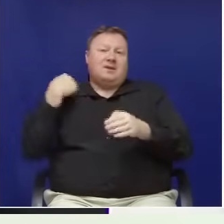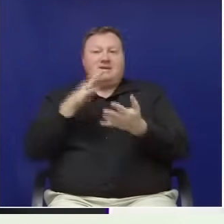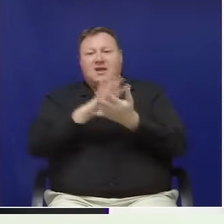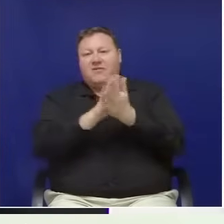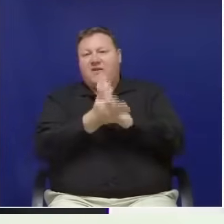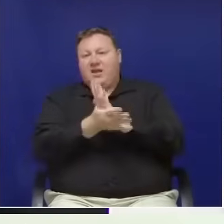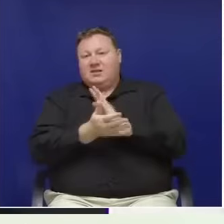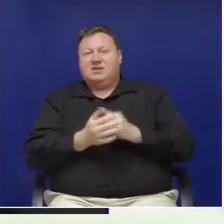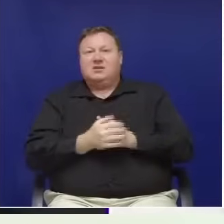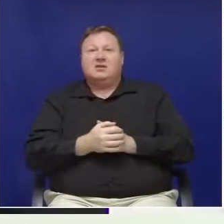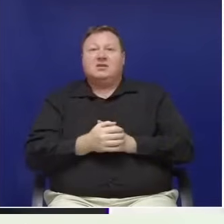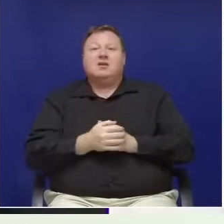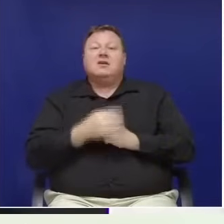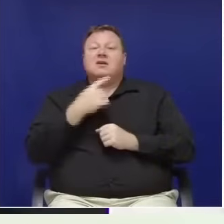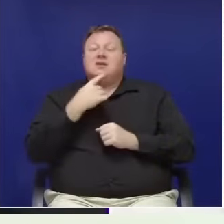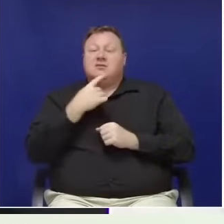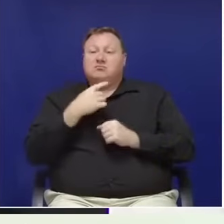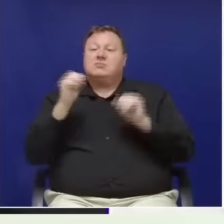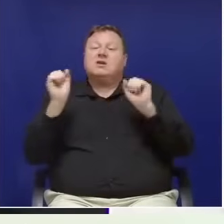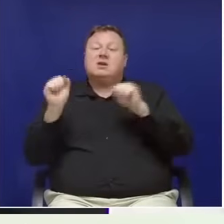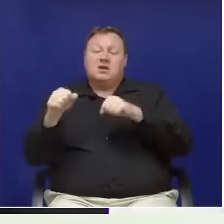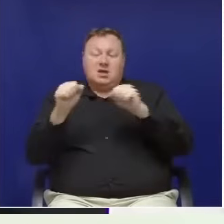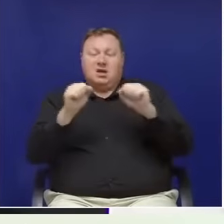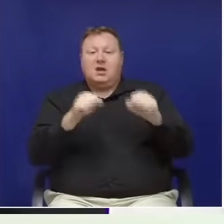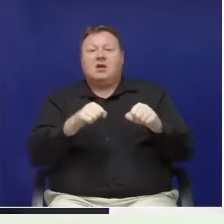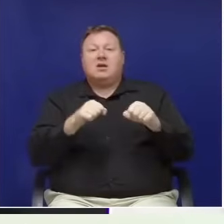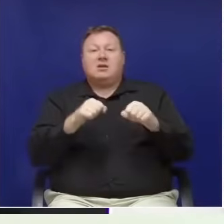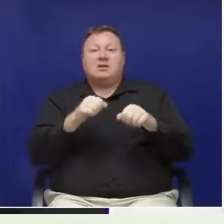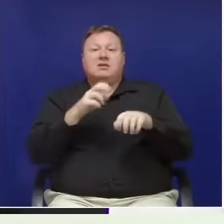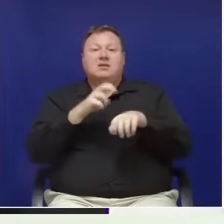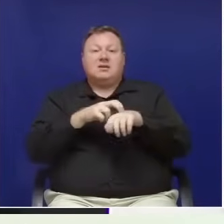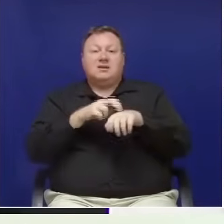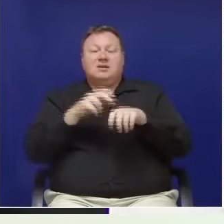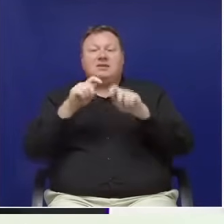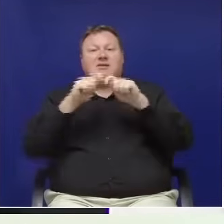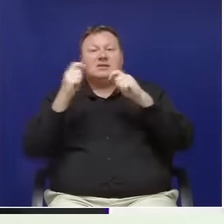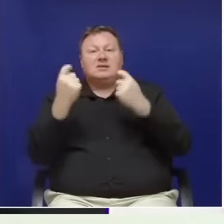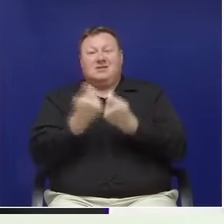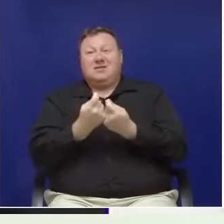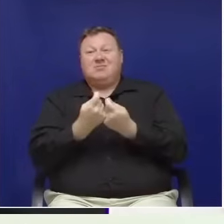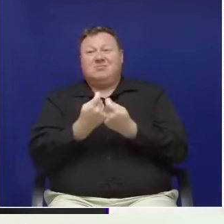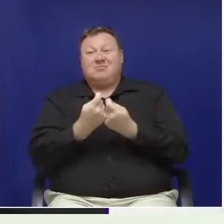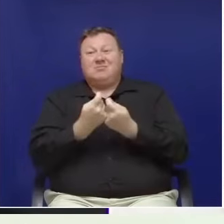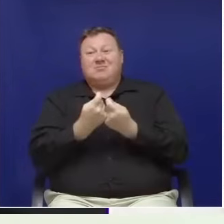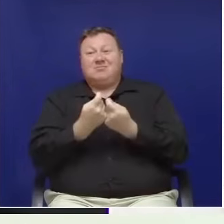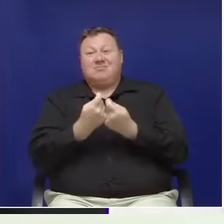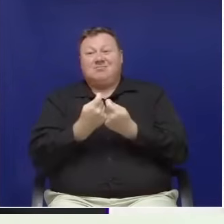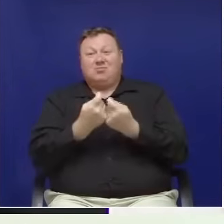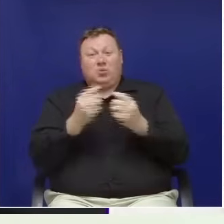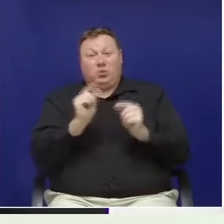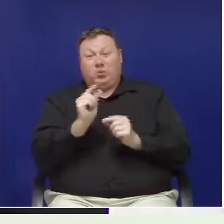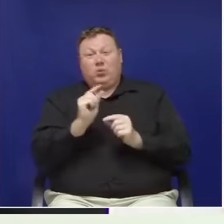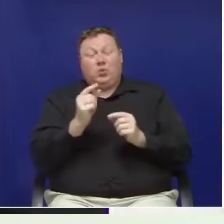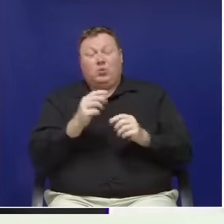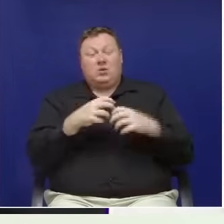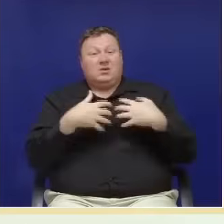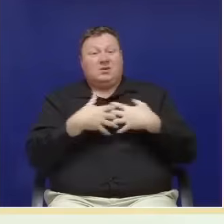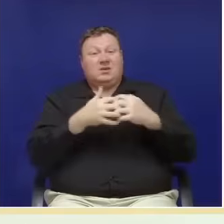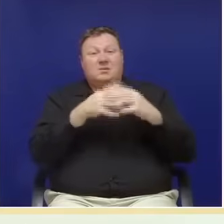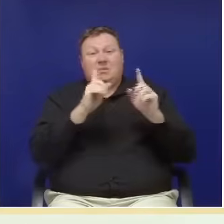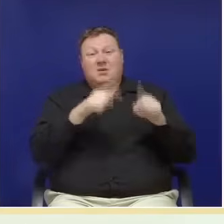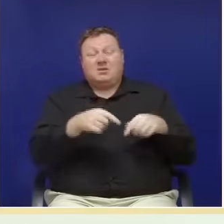So, yes, we need that task team as of yesterday. Thank you. The